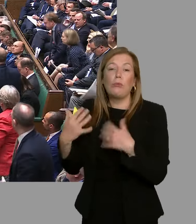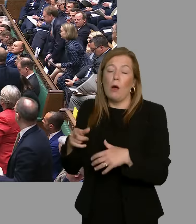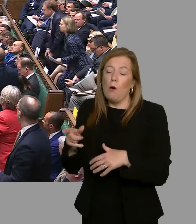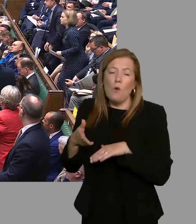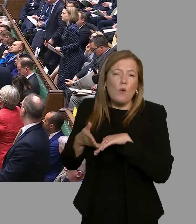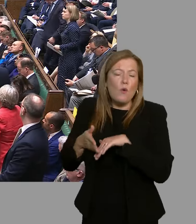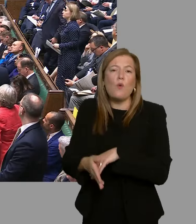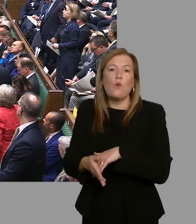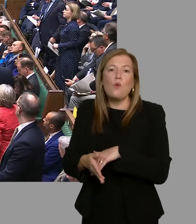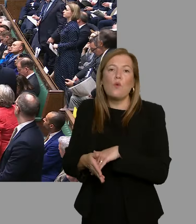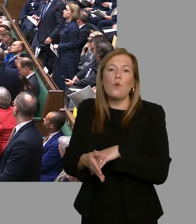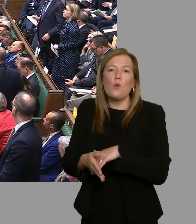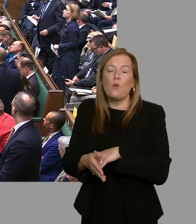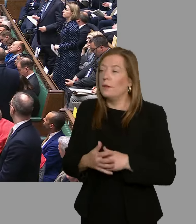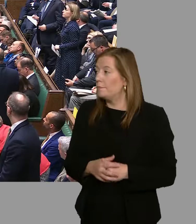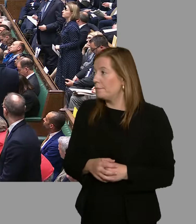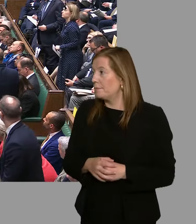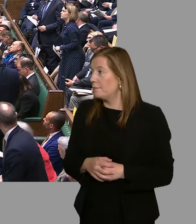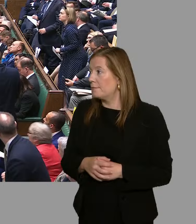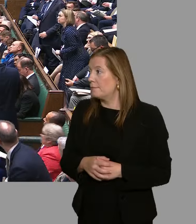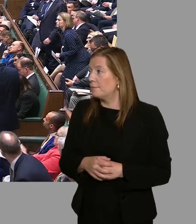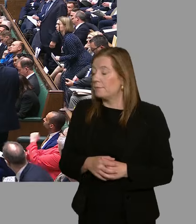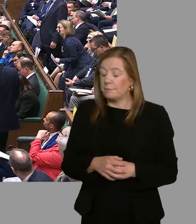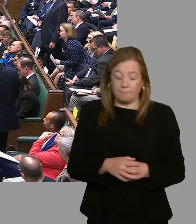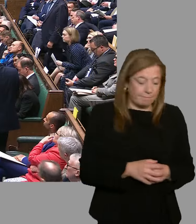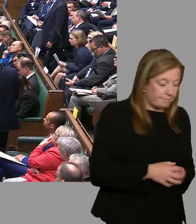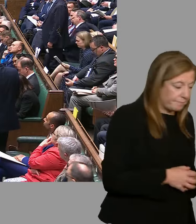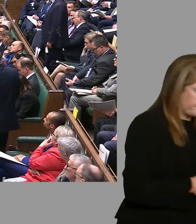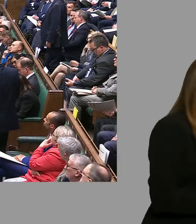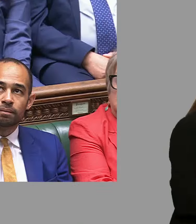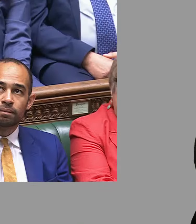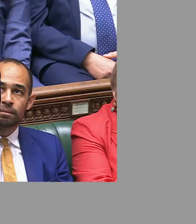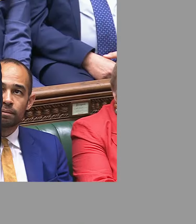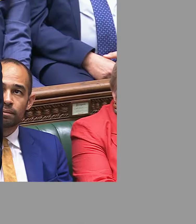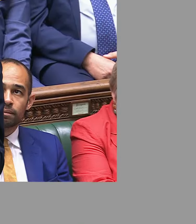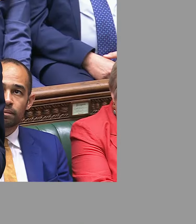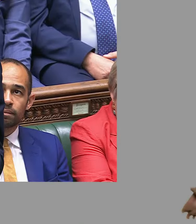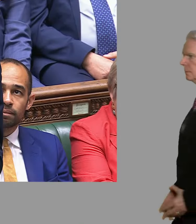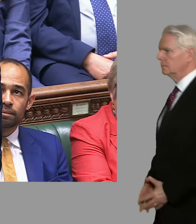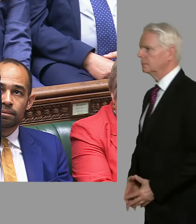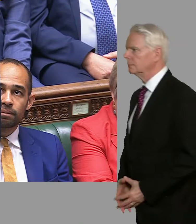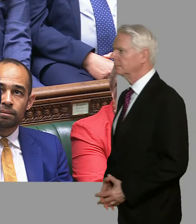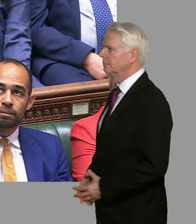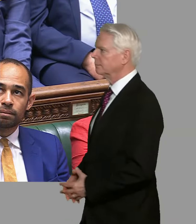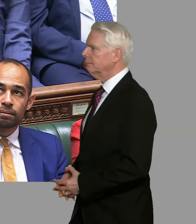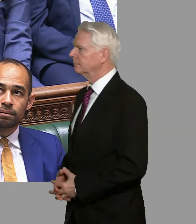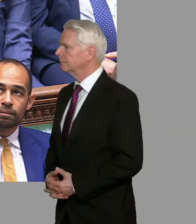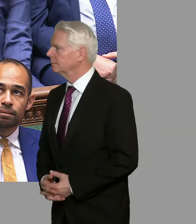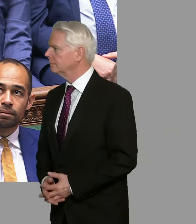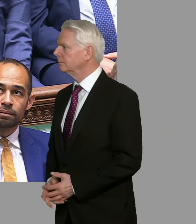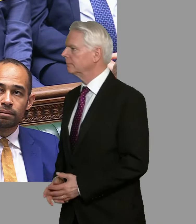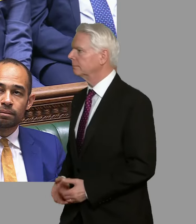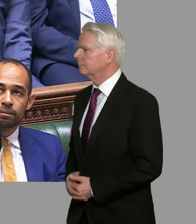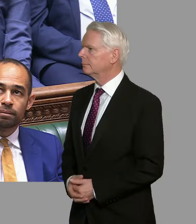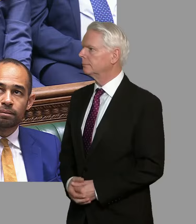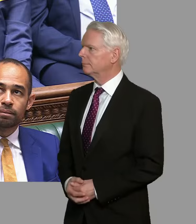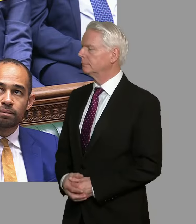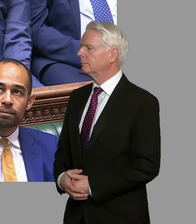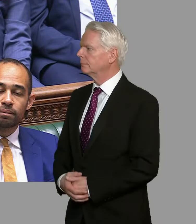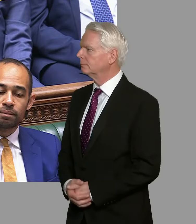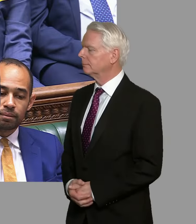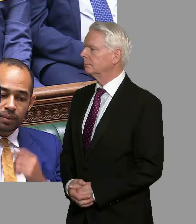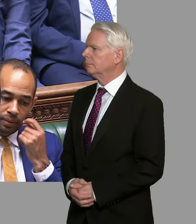Shred Davey. For that reply, it's a good first step, but we'll still be seeing people earning more in Amazon warehouses and supermarkets than care homes, and